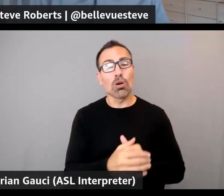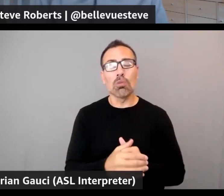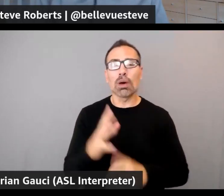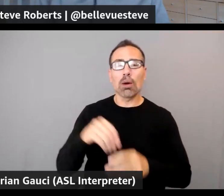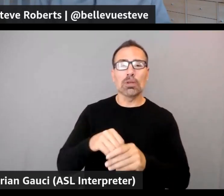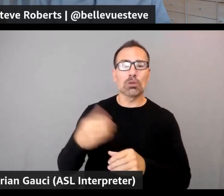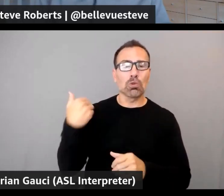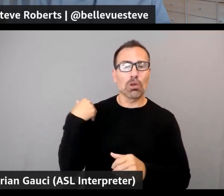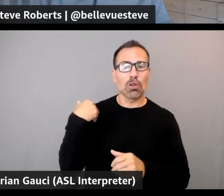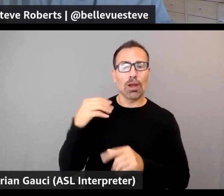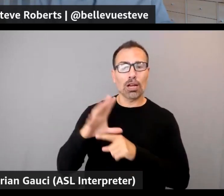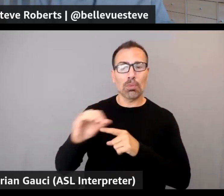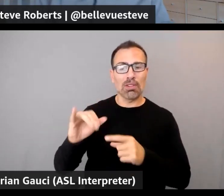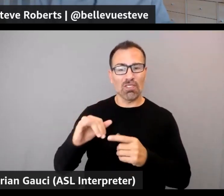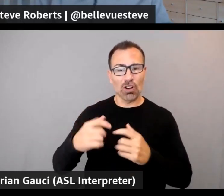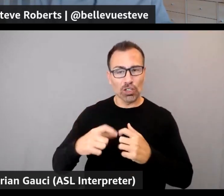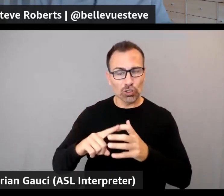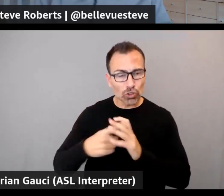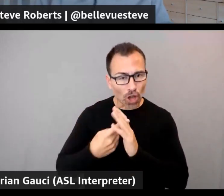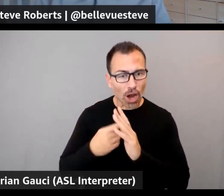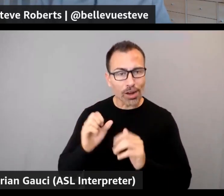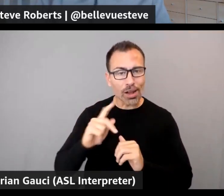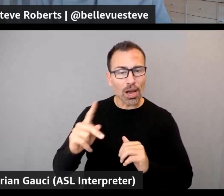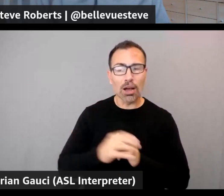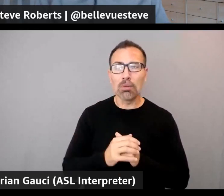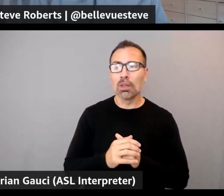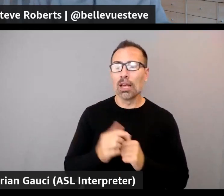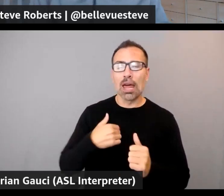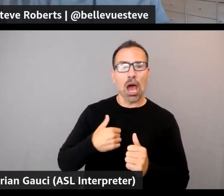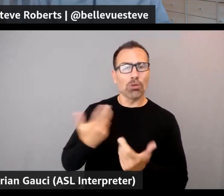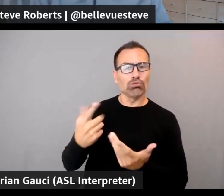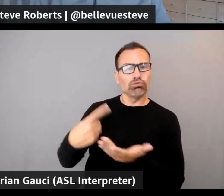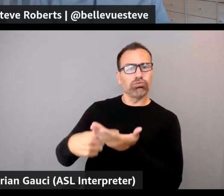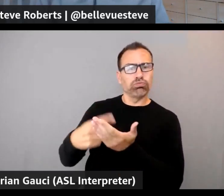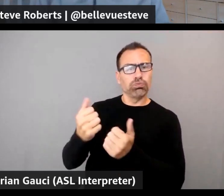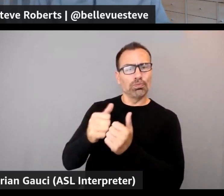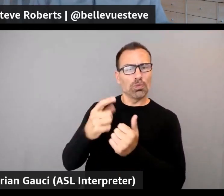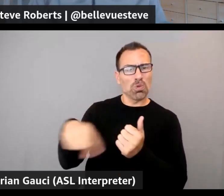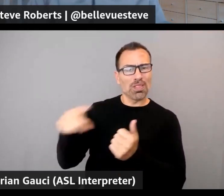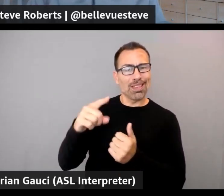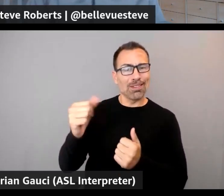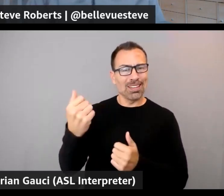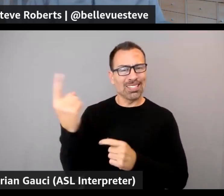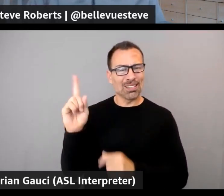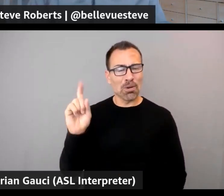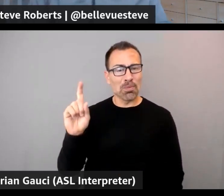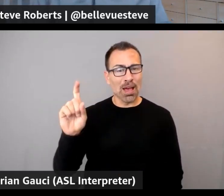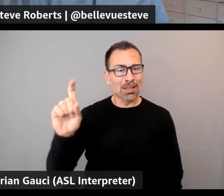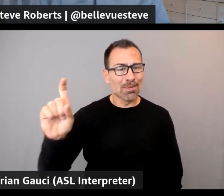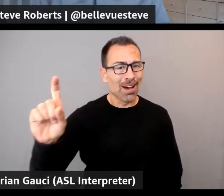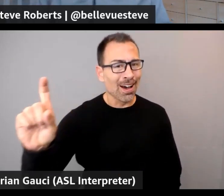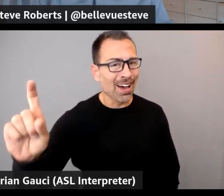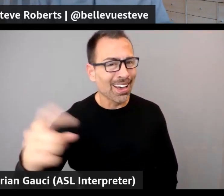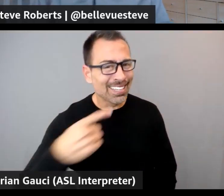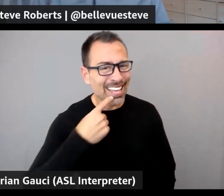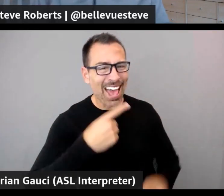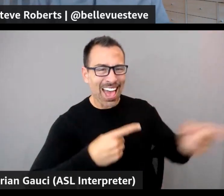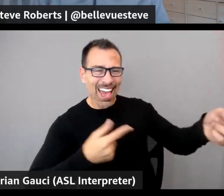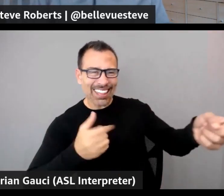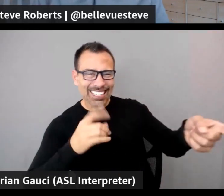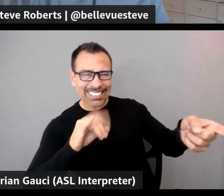earlier this week, and I was speaking to a few folks there, and someone was passing by and they were telling her, "Hey, this is Gadi from